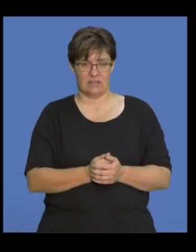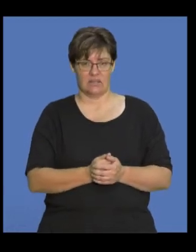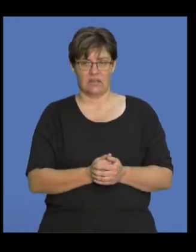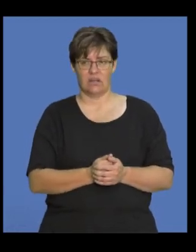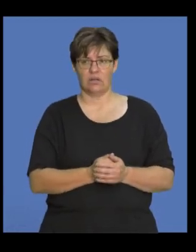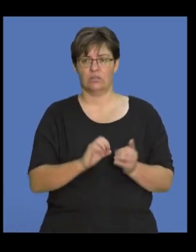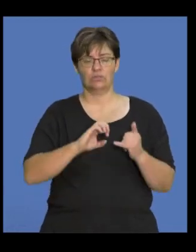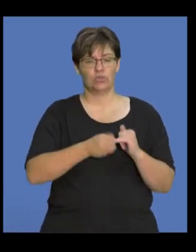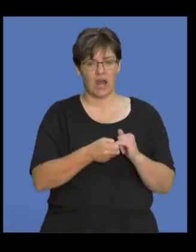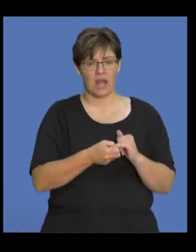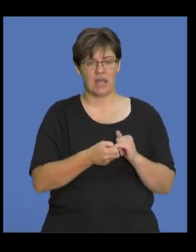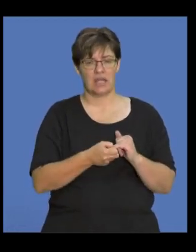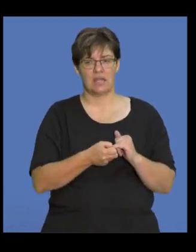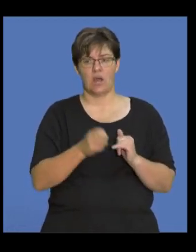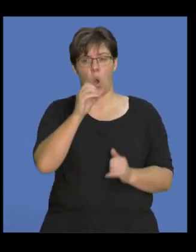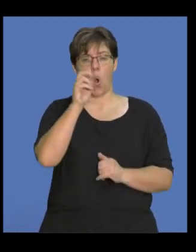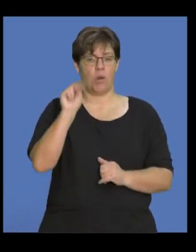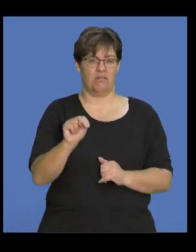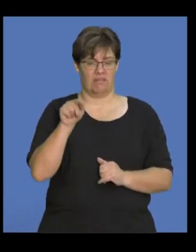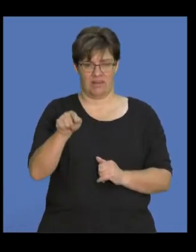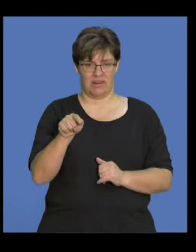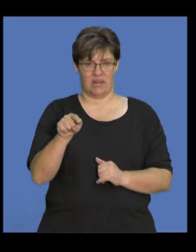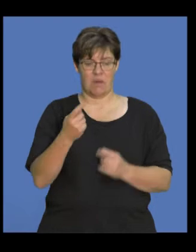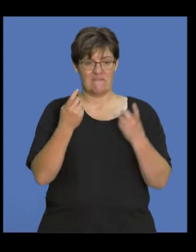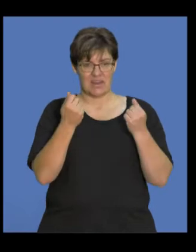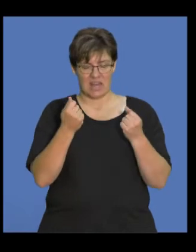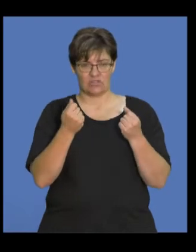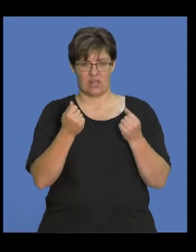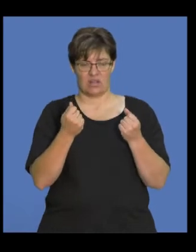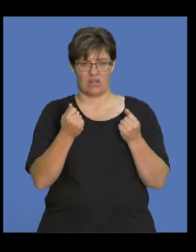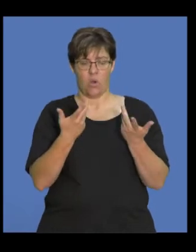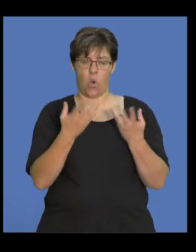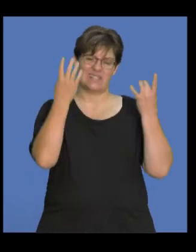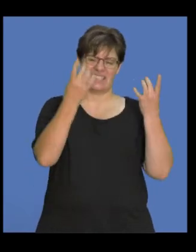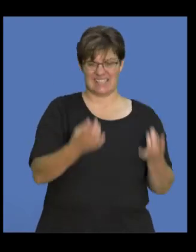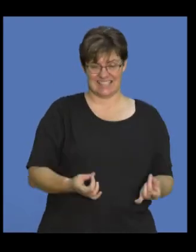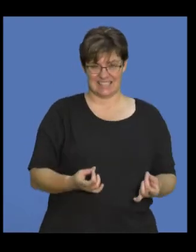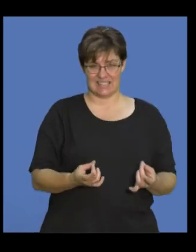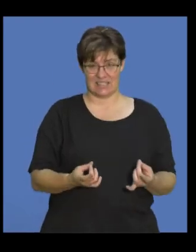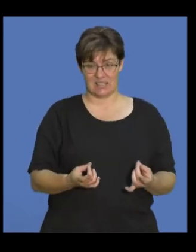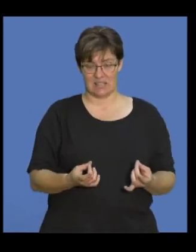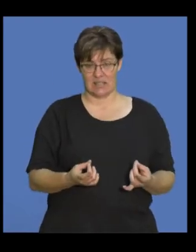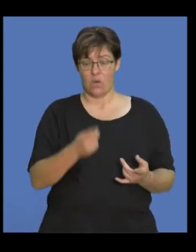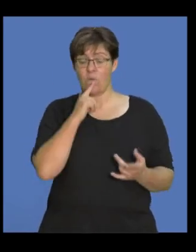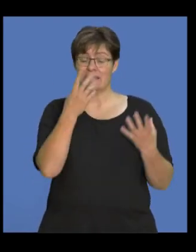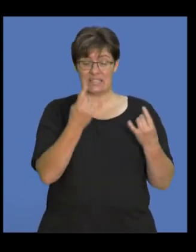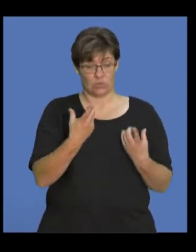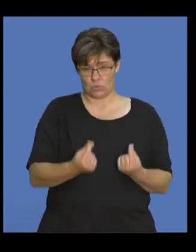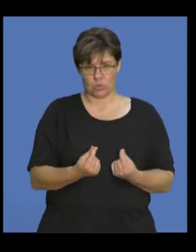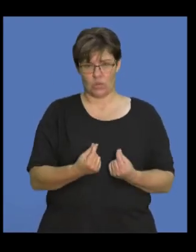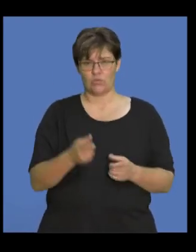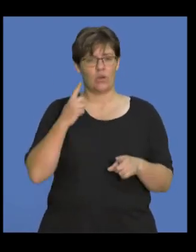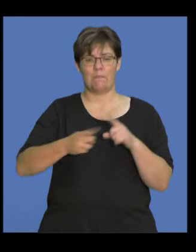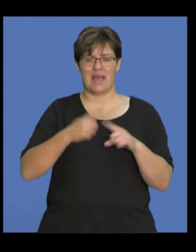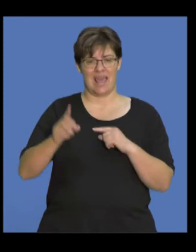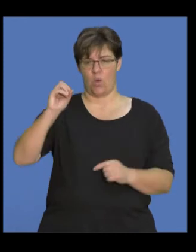just try not to use the on button when you are under financial math or statistics for that matter. When you're doing stats, we don't